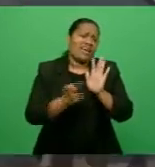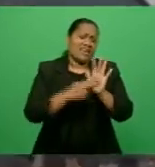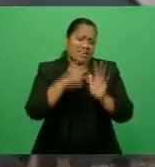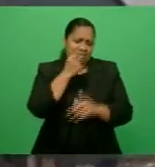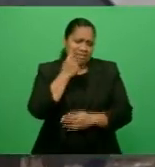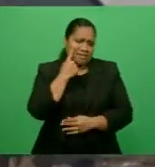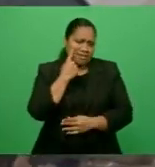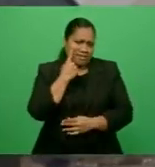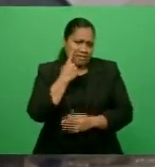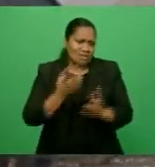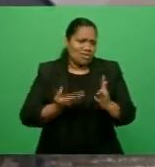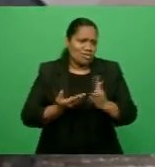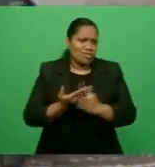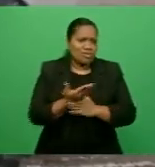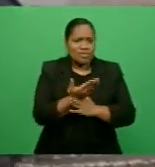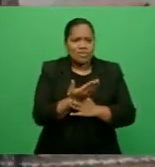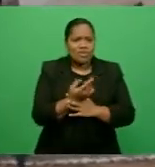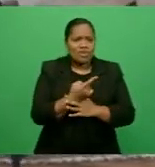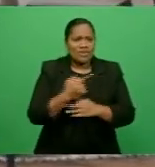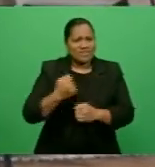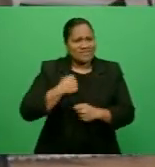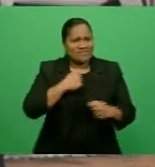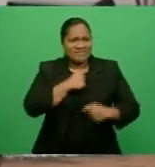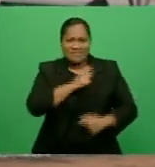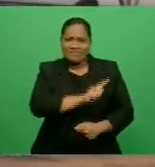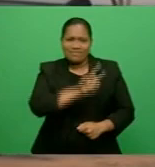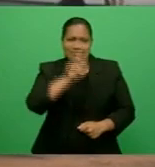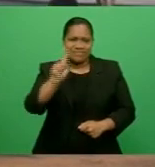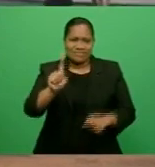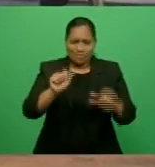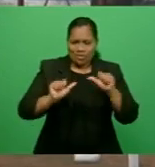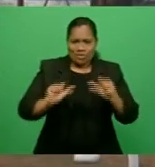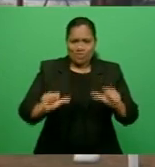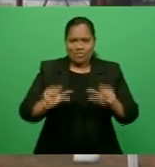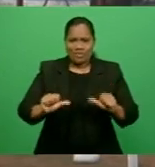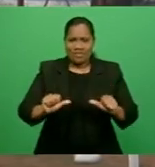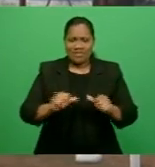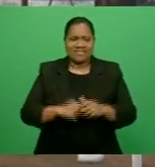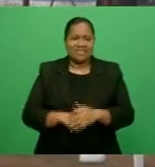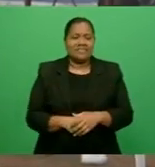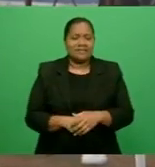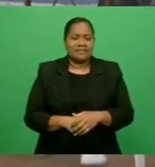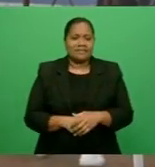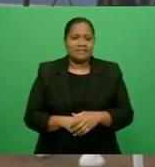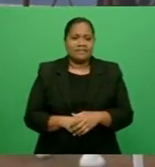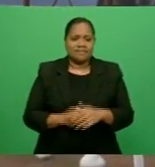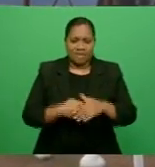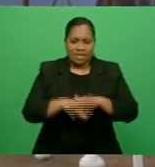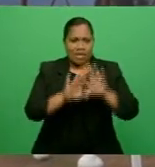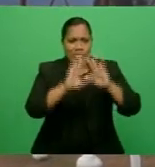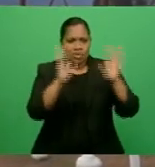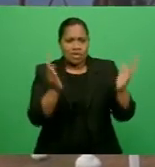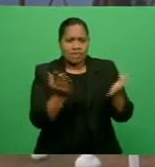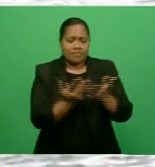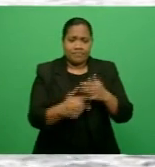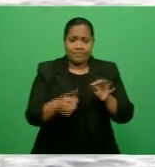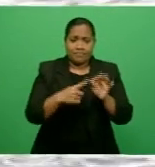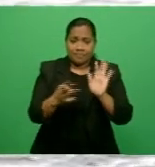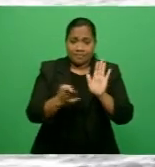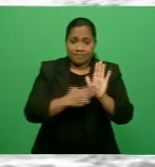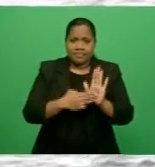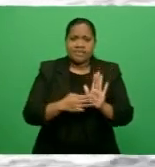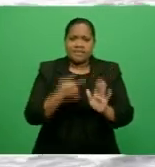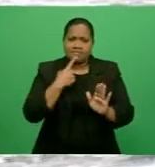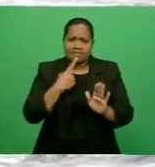who have defended the defenseless in the world's most conflict-ridden regions. The Prime Minister adds that Fiji is also